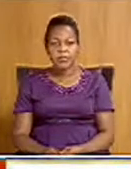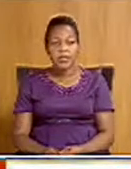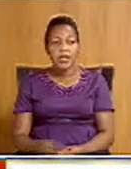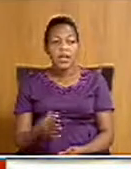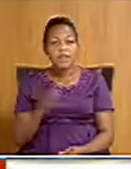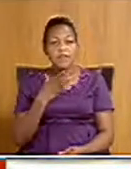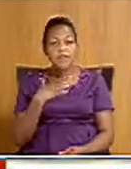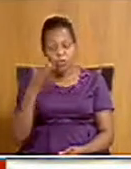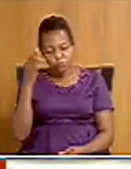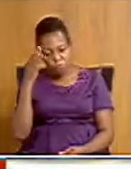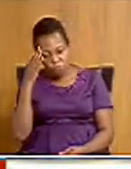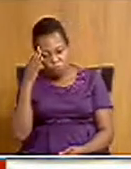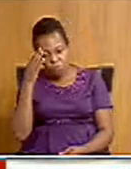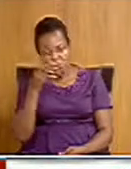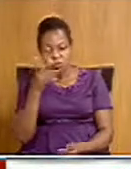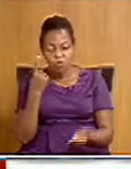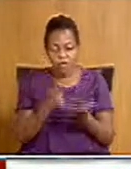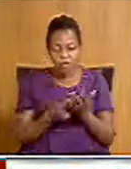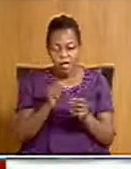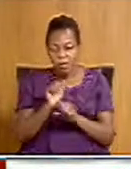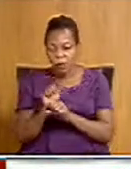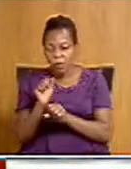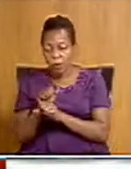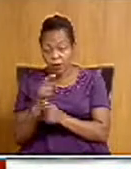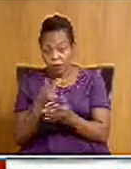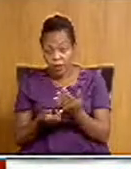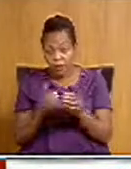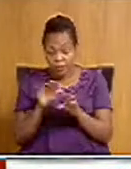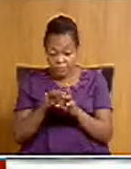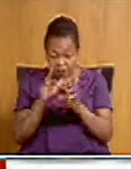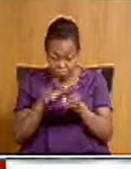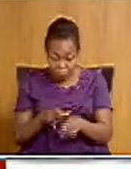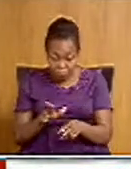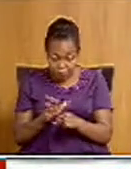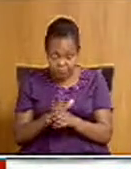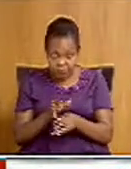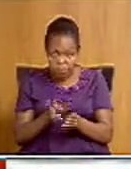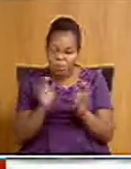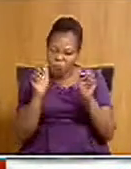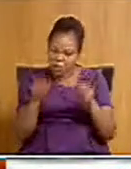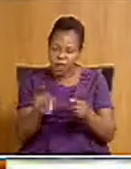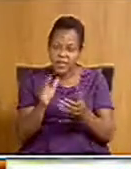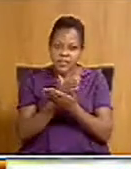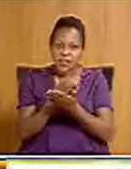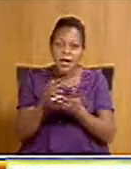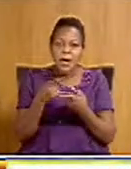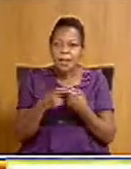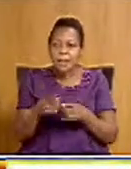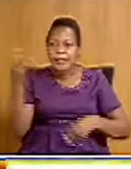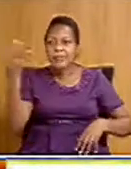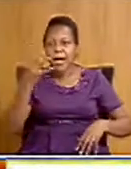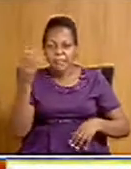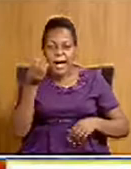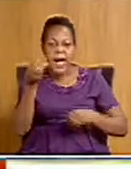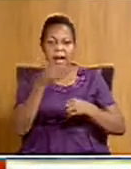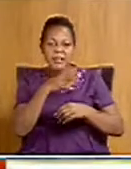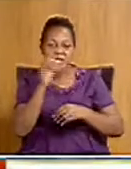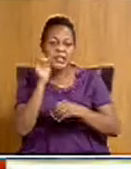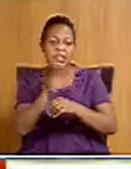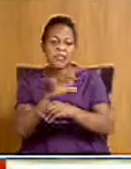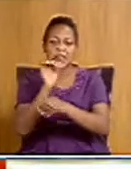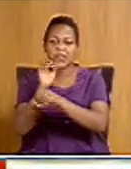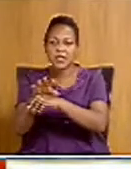If you want to know what we are doing in a respectful way, we can share with you. But no lectures.